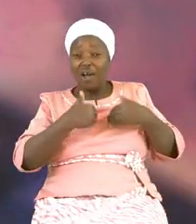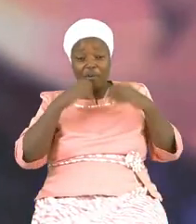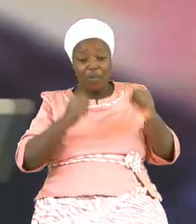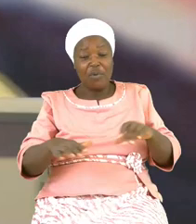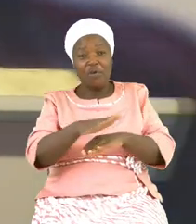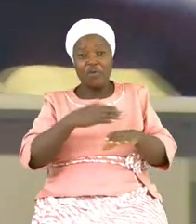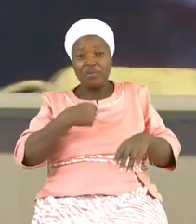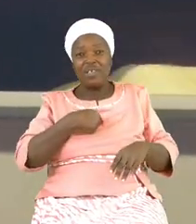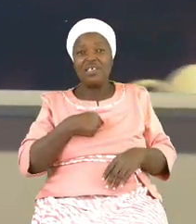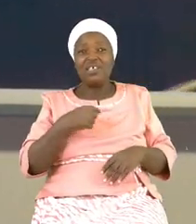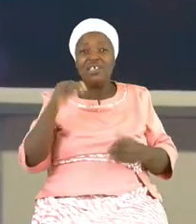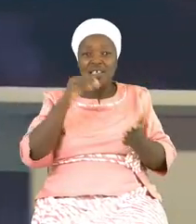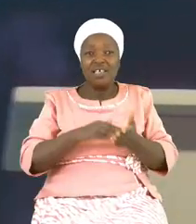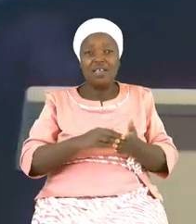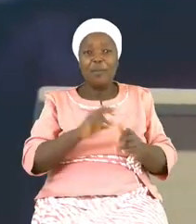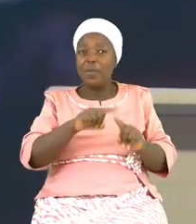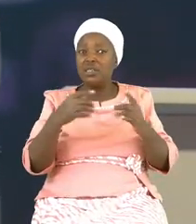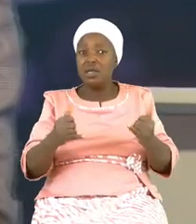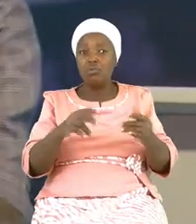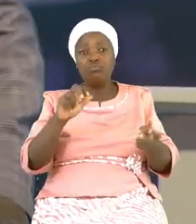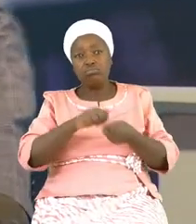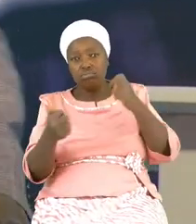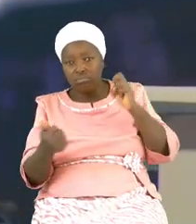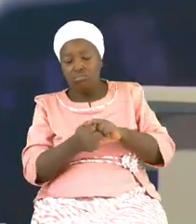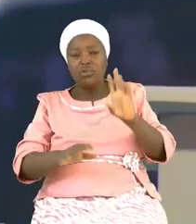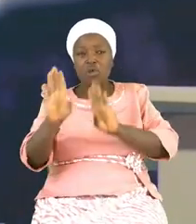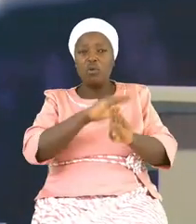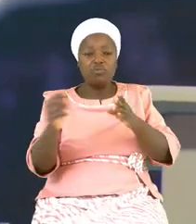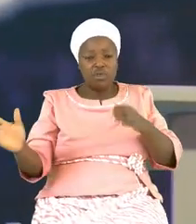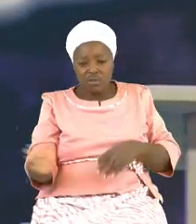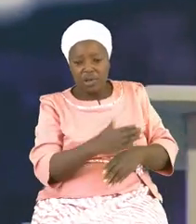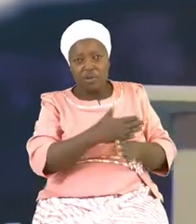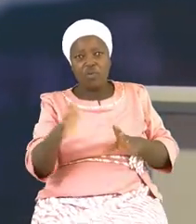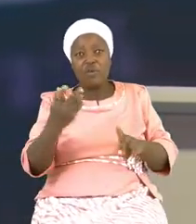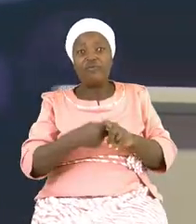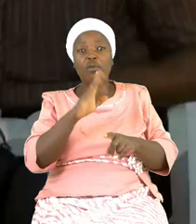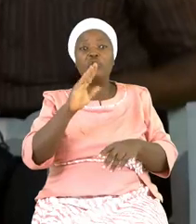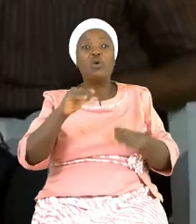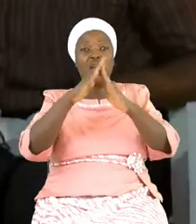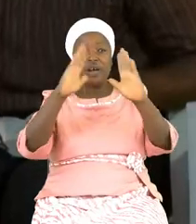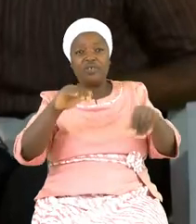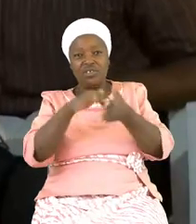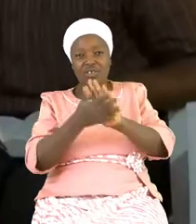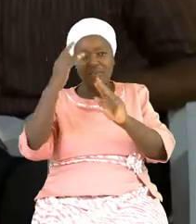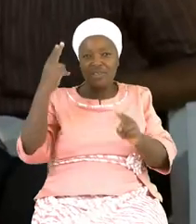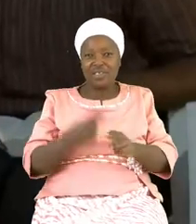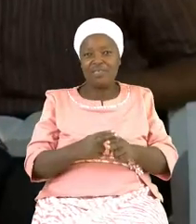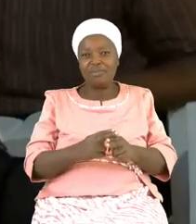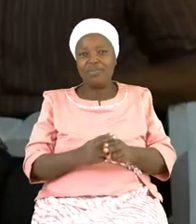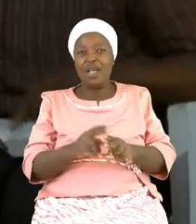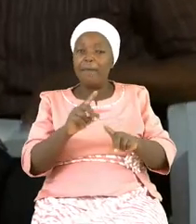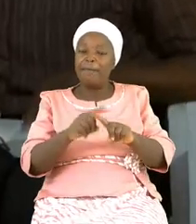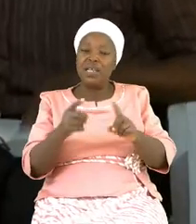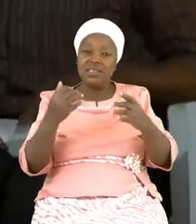now, calamity will be swept away from the front of your house in Jesus' name. But